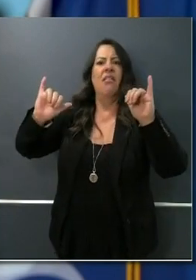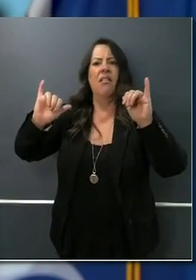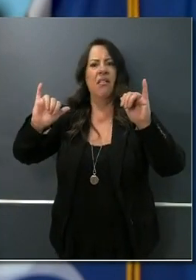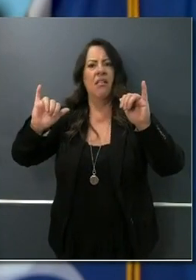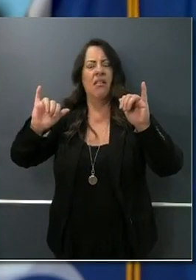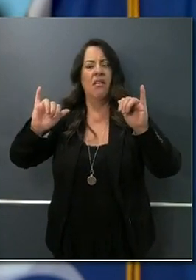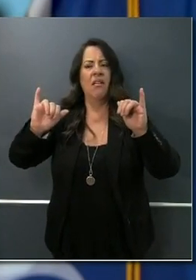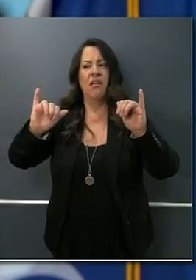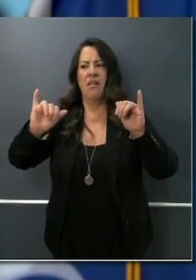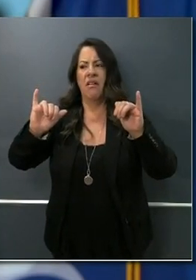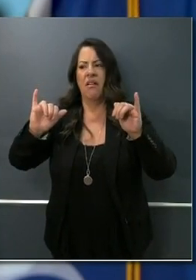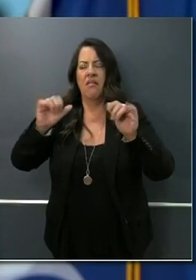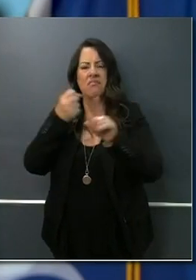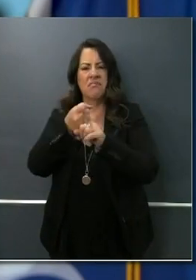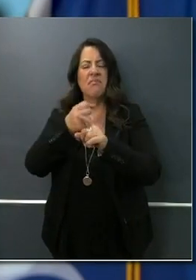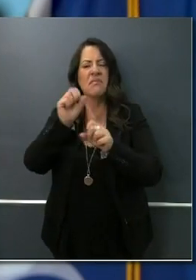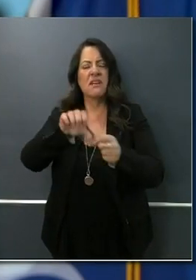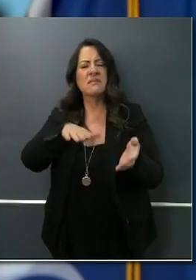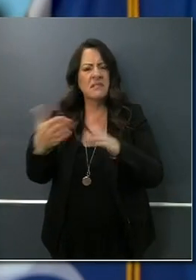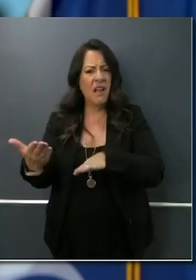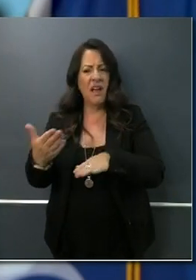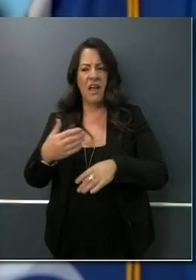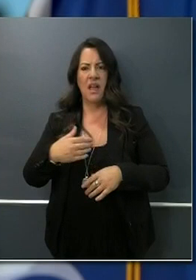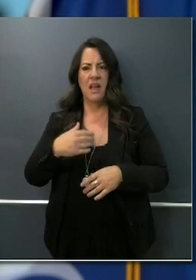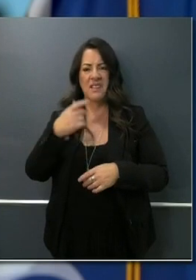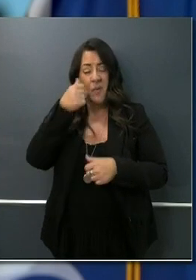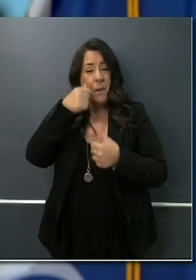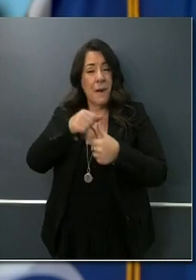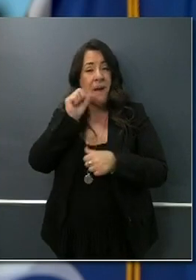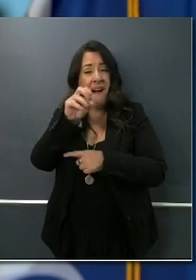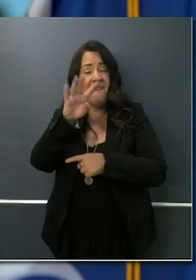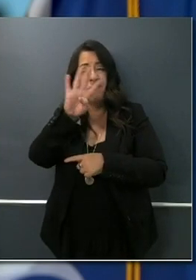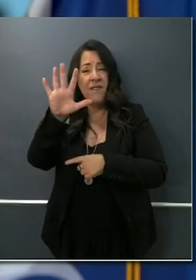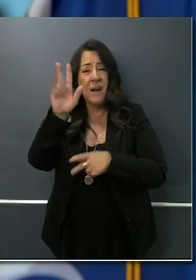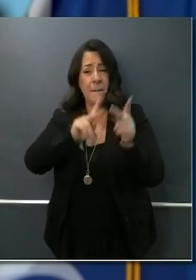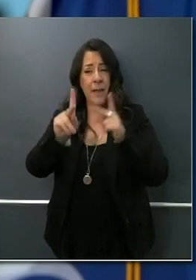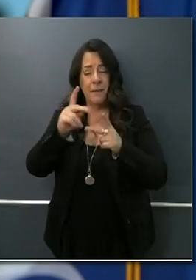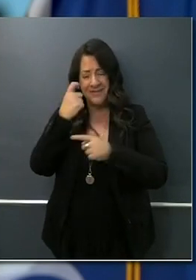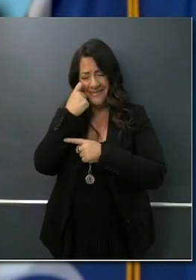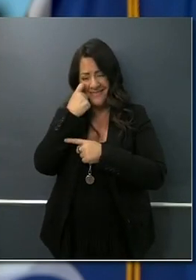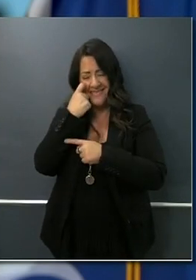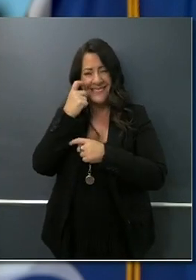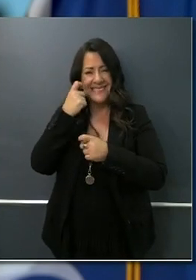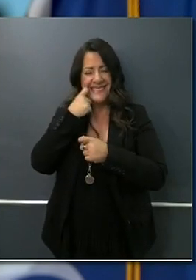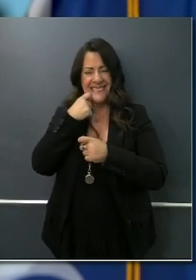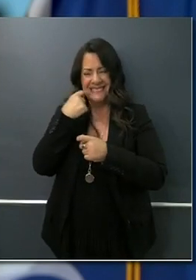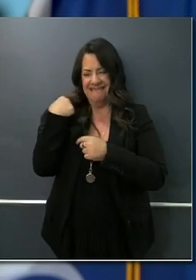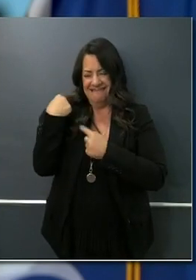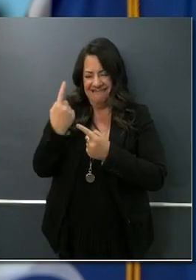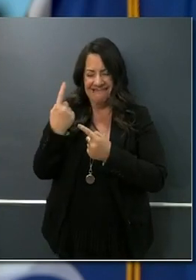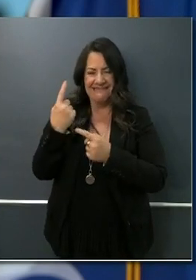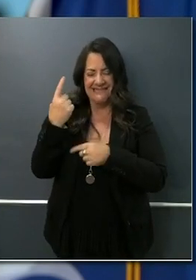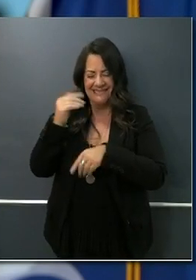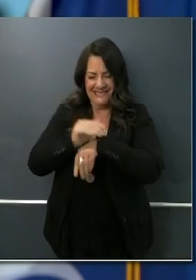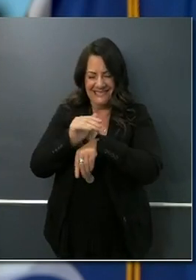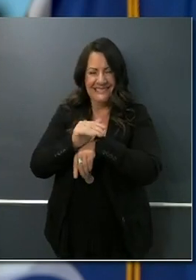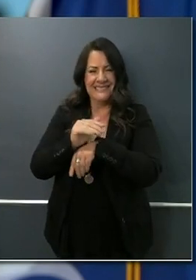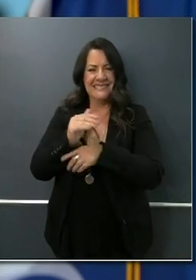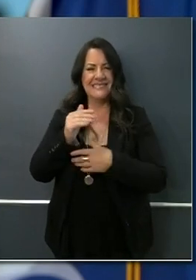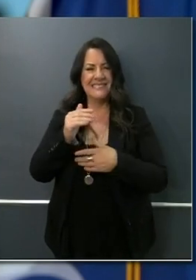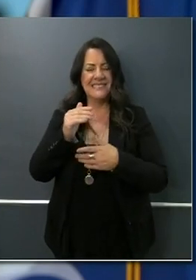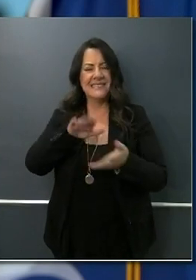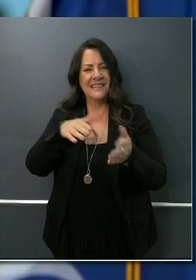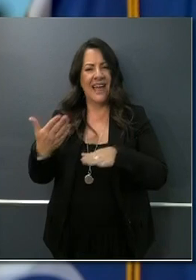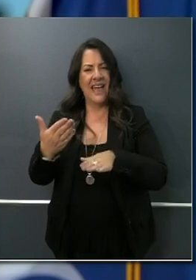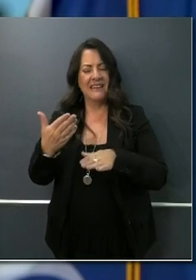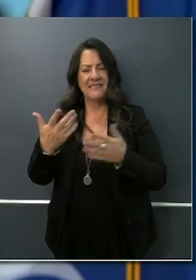families who lost a loved one in the last 48 hours. Please, please continue